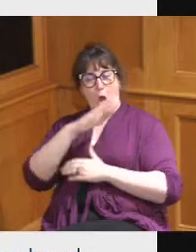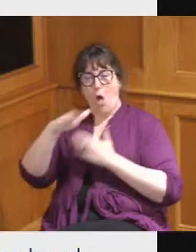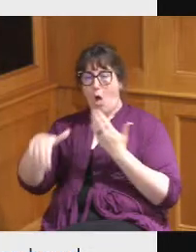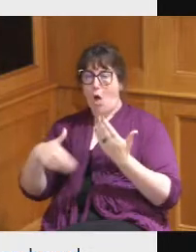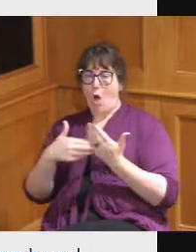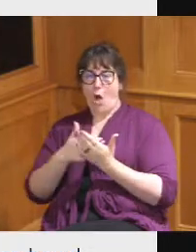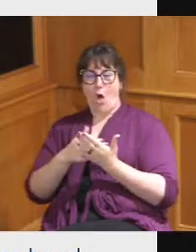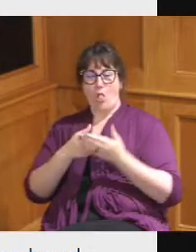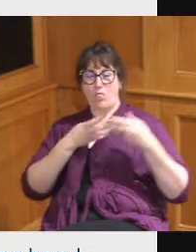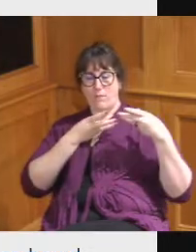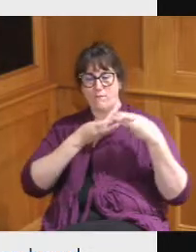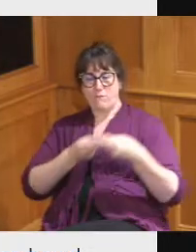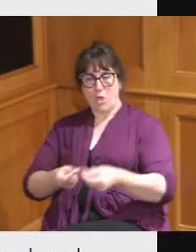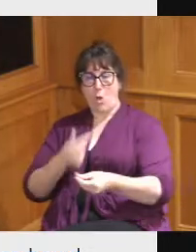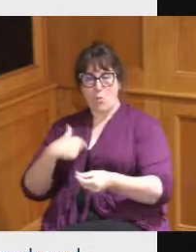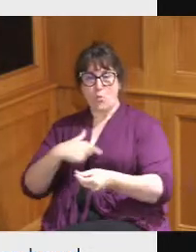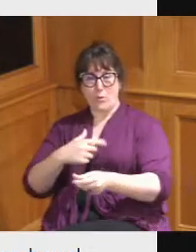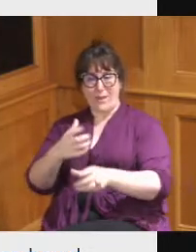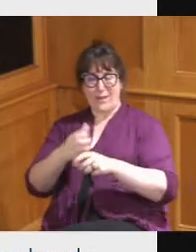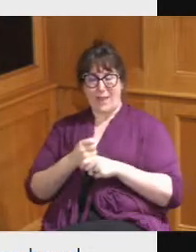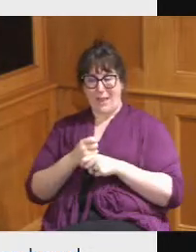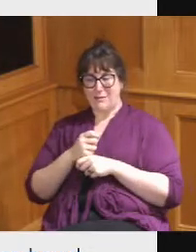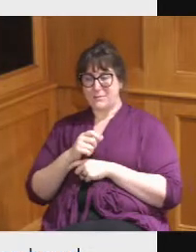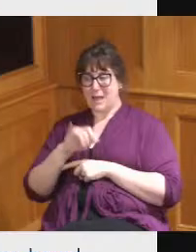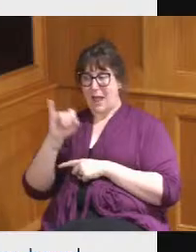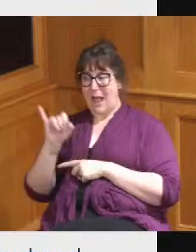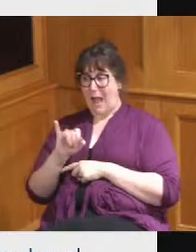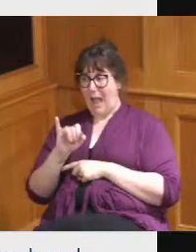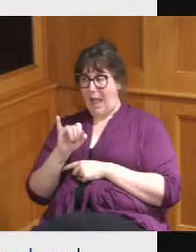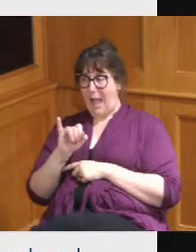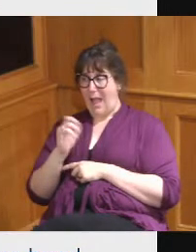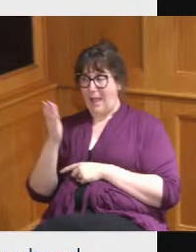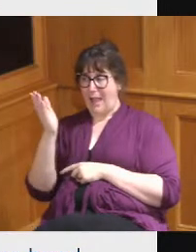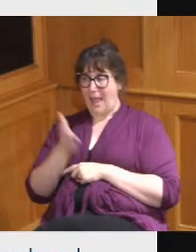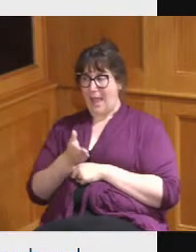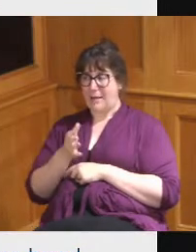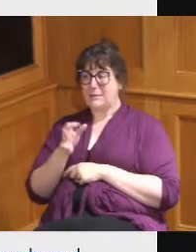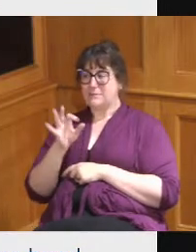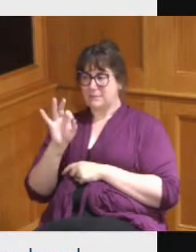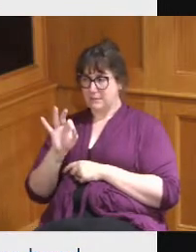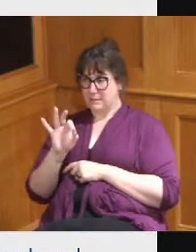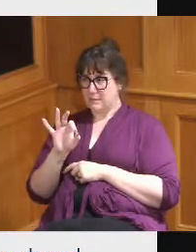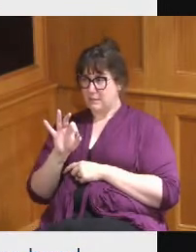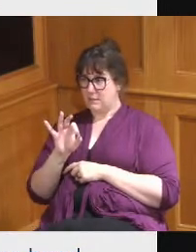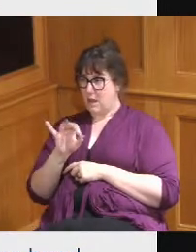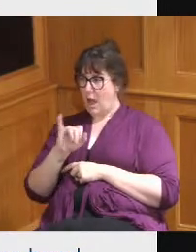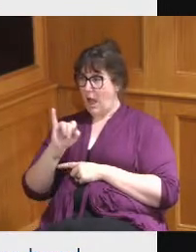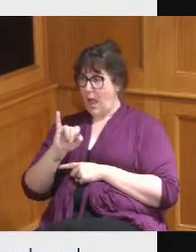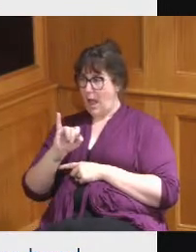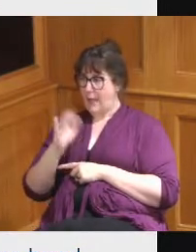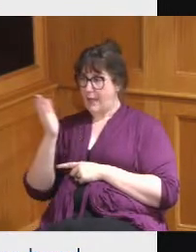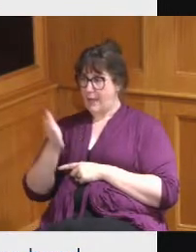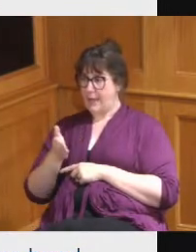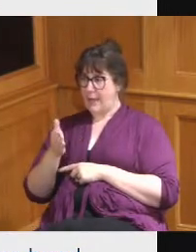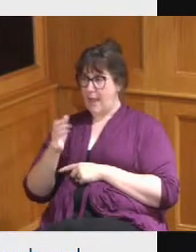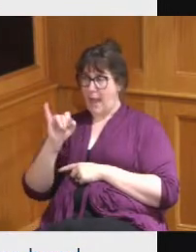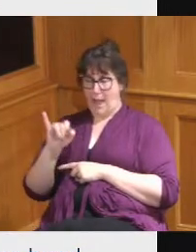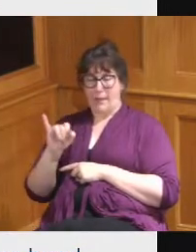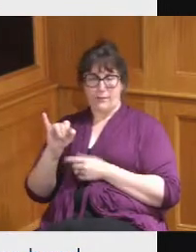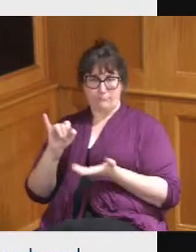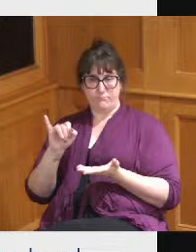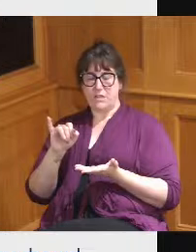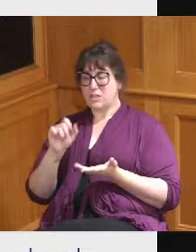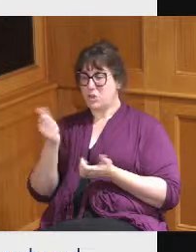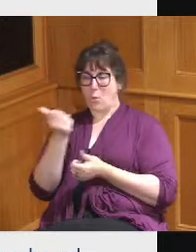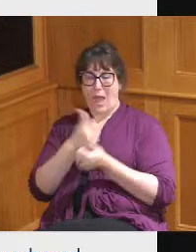the industry term we use is I&I, which stands for inflow and infiltration, but really this just means any water that is getting into the sewer